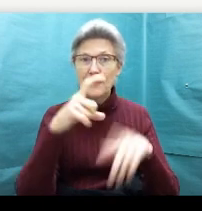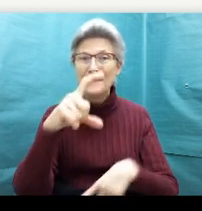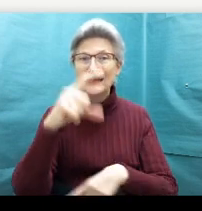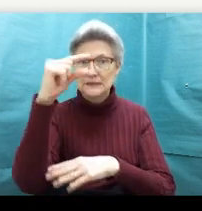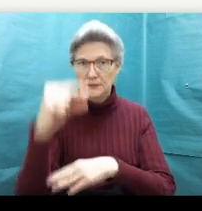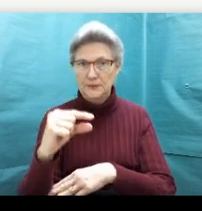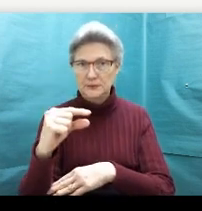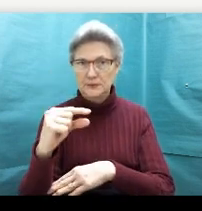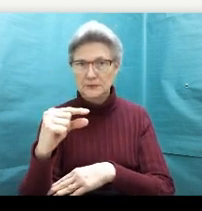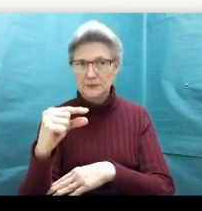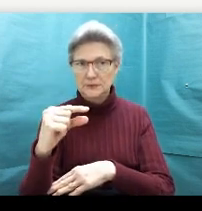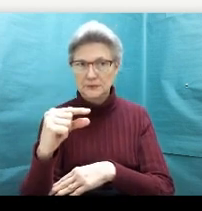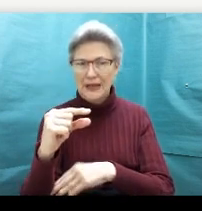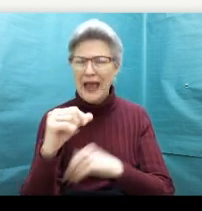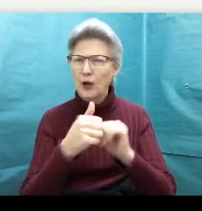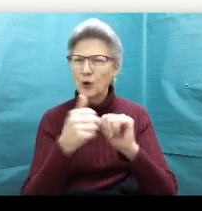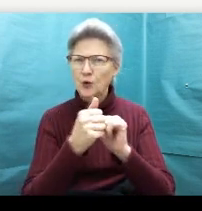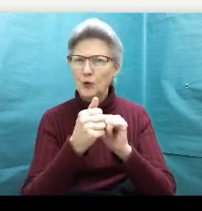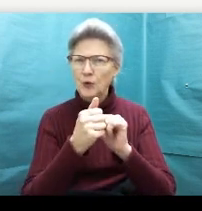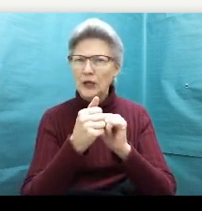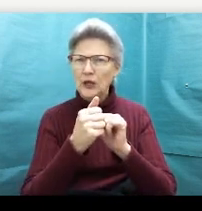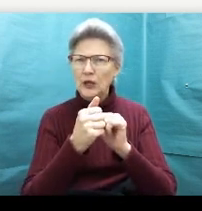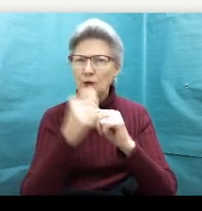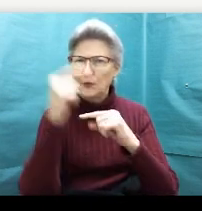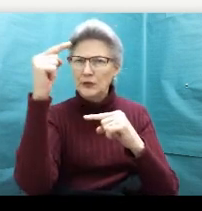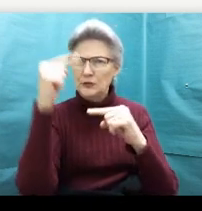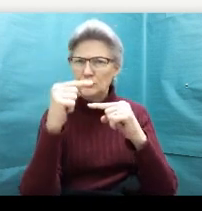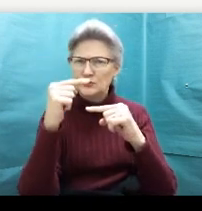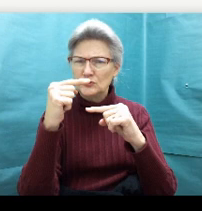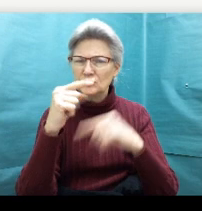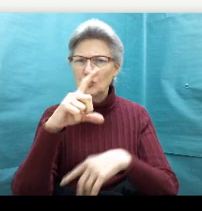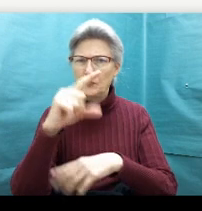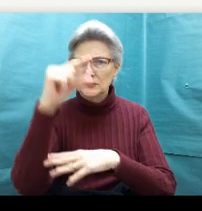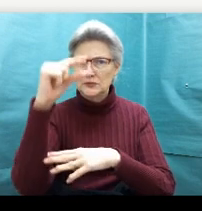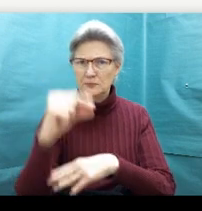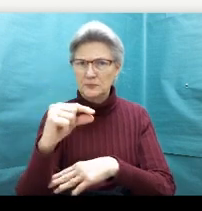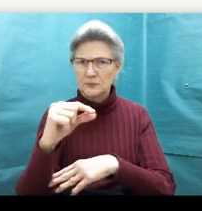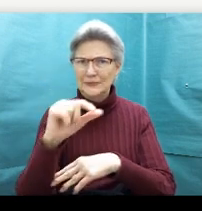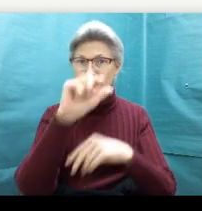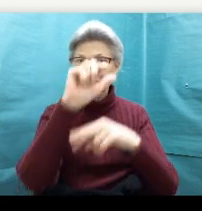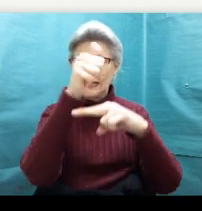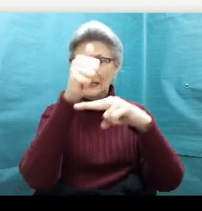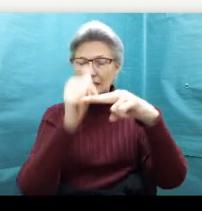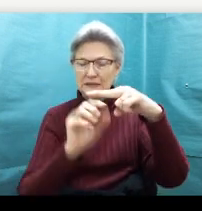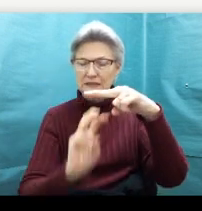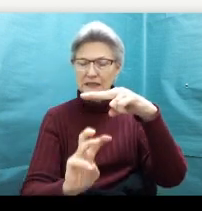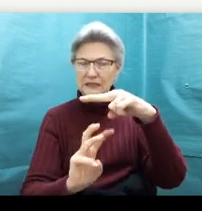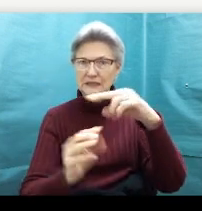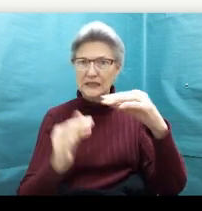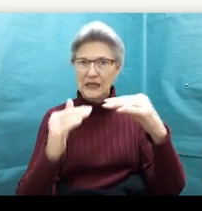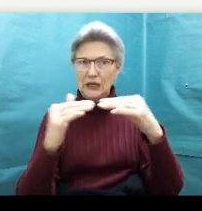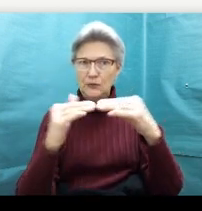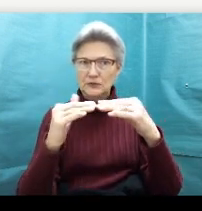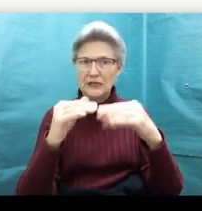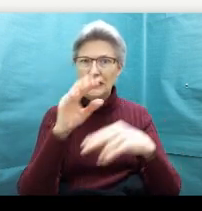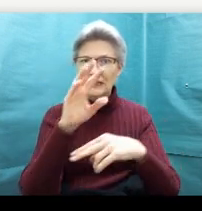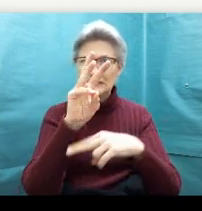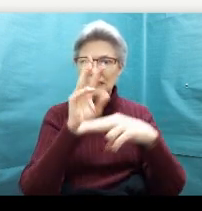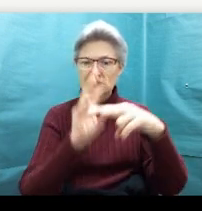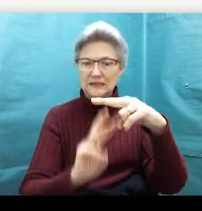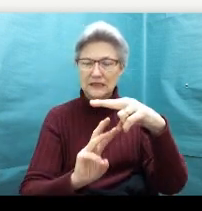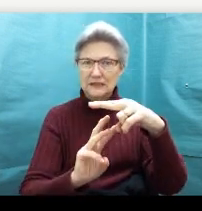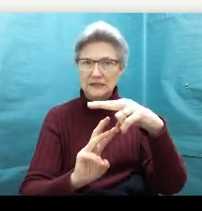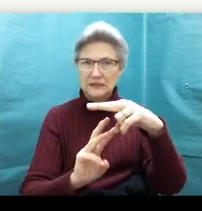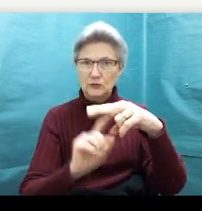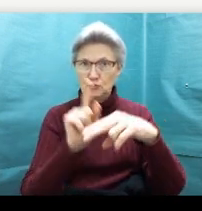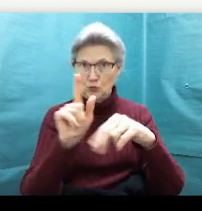number. So how could we do that? Well, we know that 10/6 is the same as 6/6, which